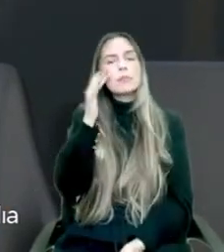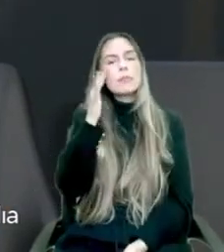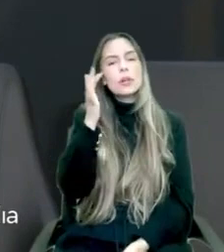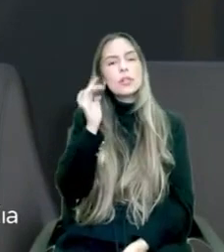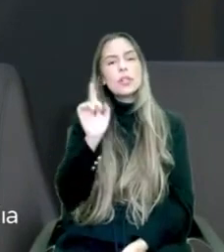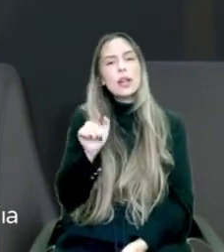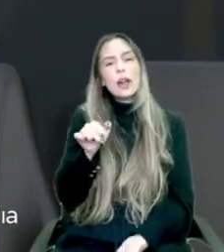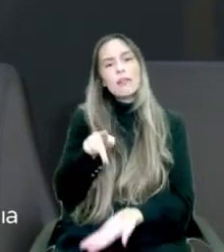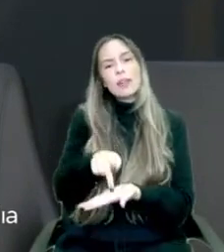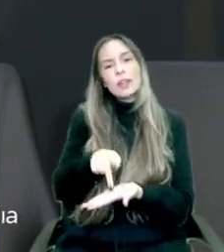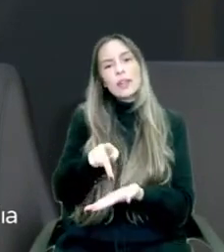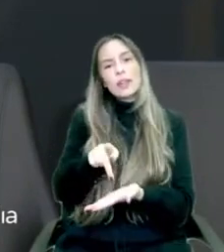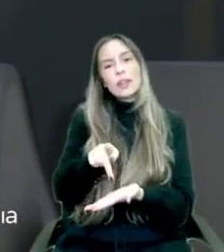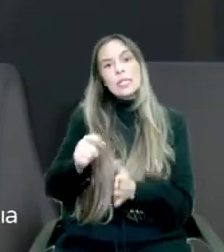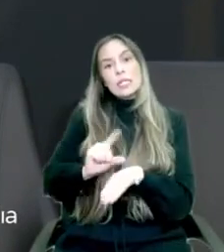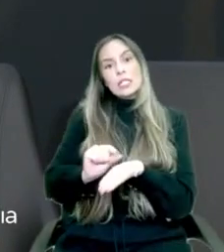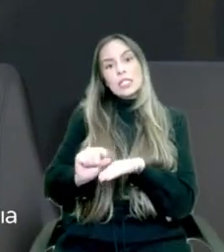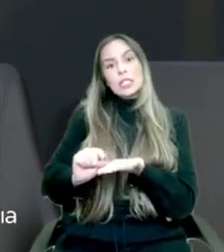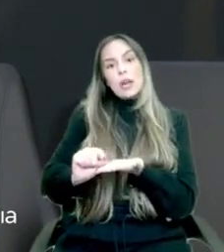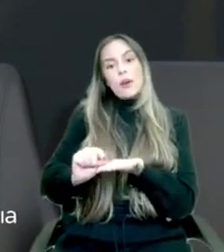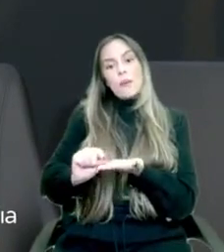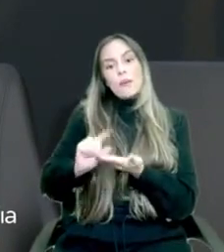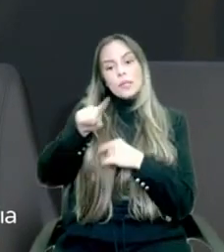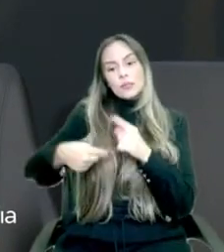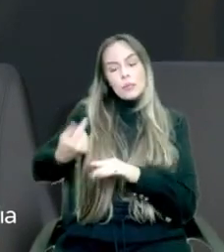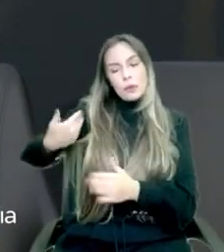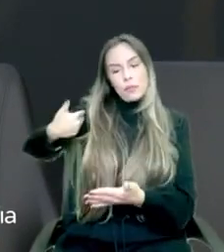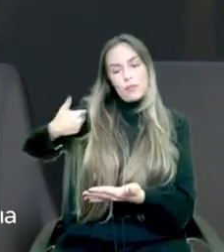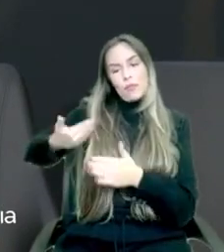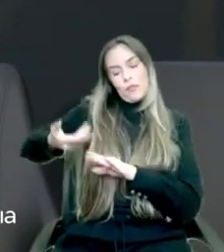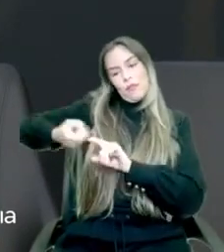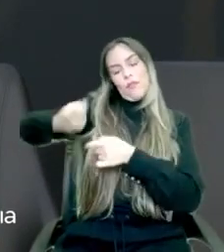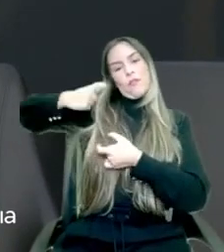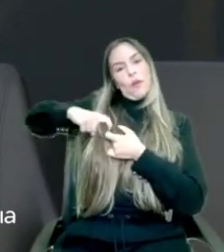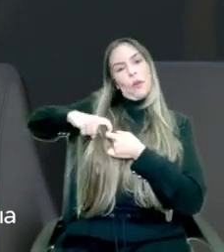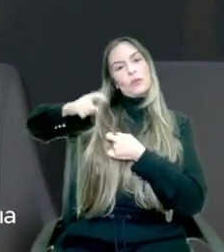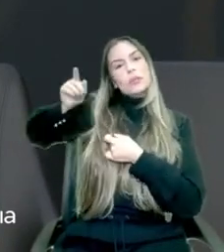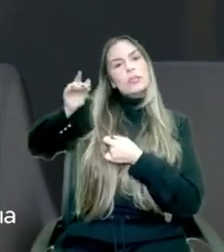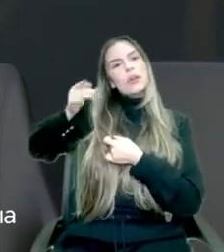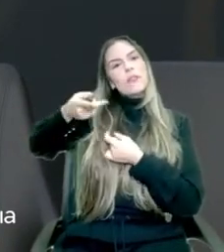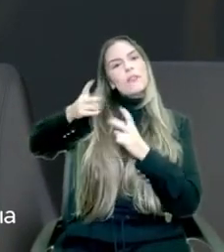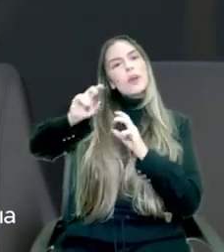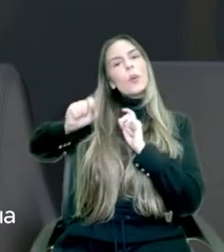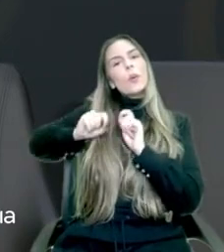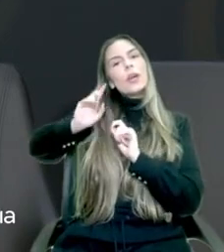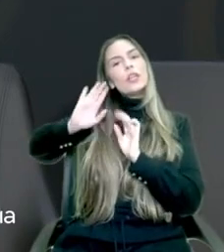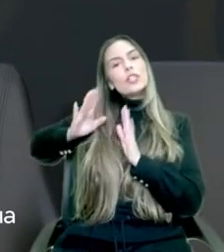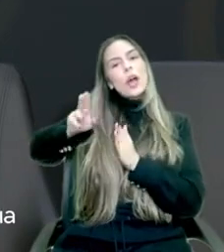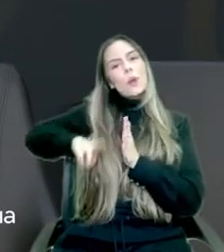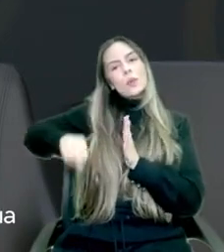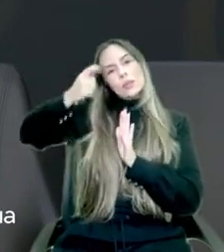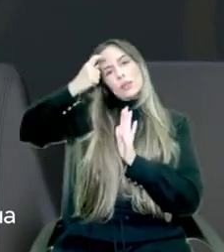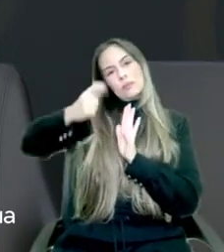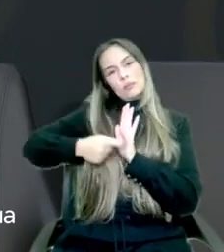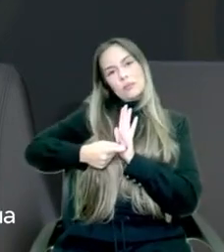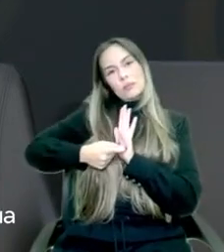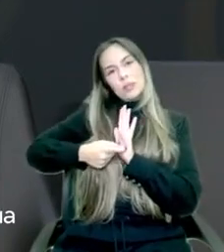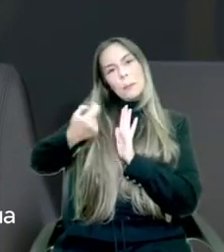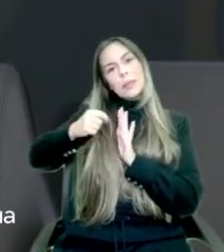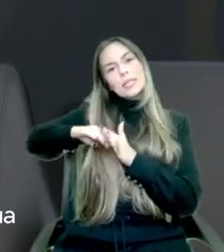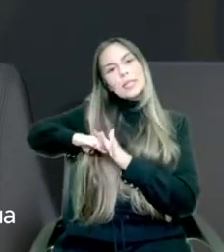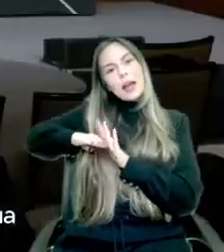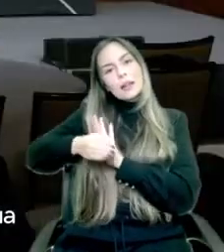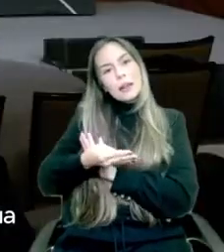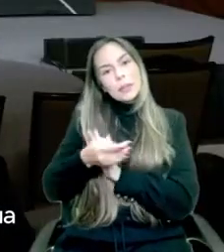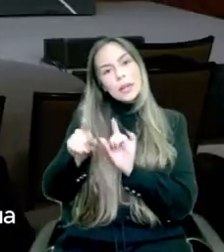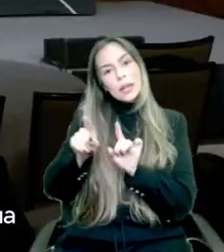to digital transformation, we actually have to learn to be agile in our use of AI. We're going to need to adapt to all sorts of other